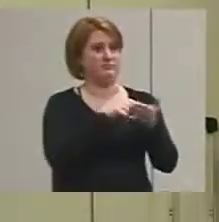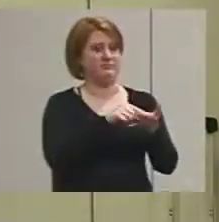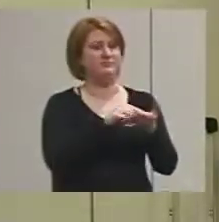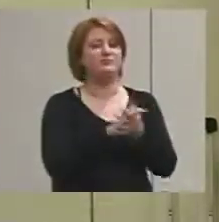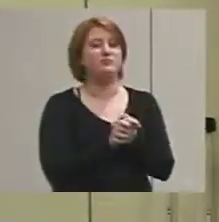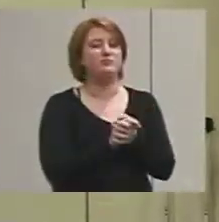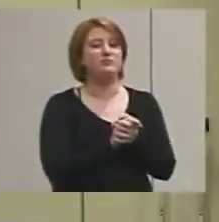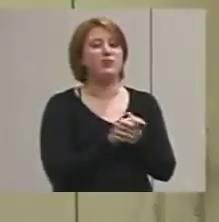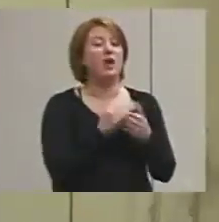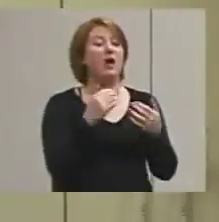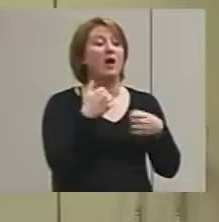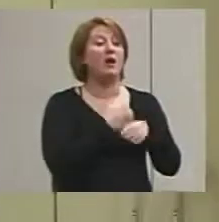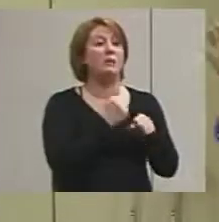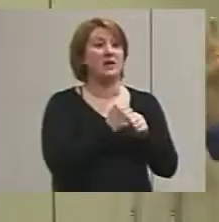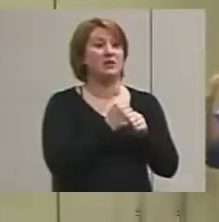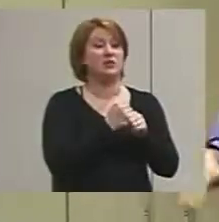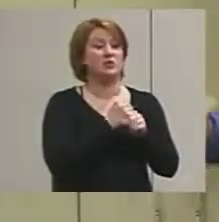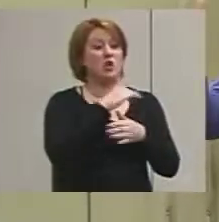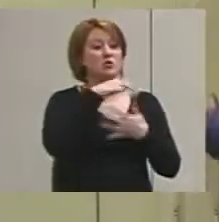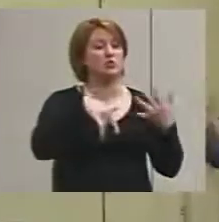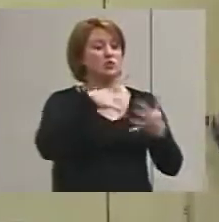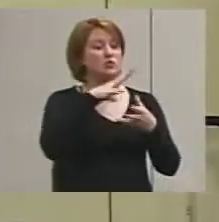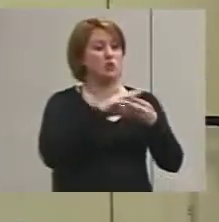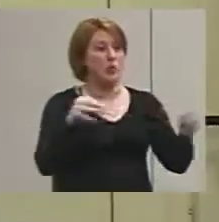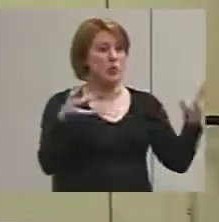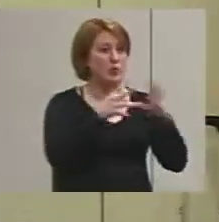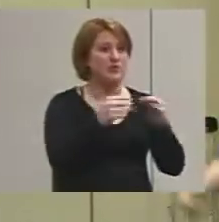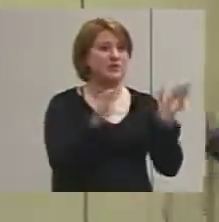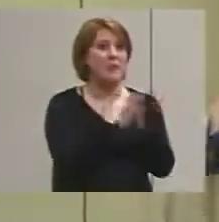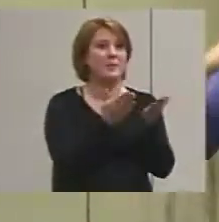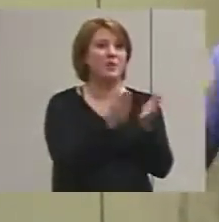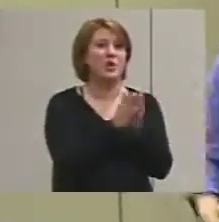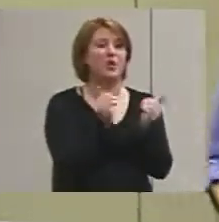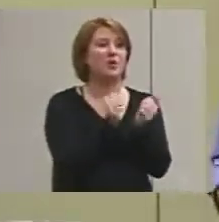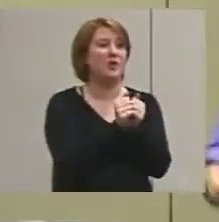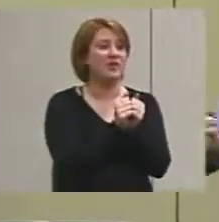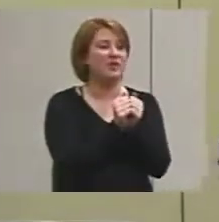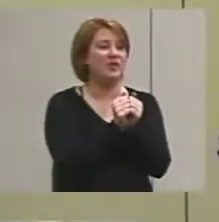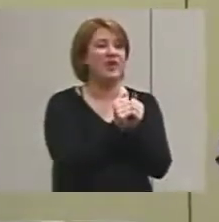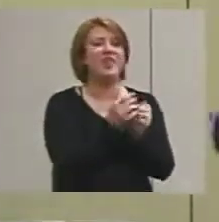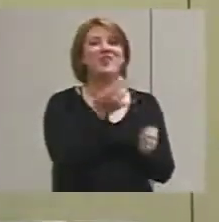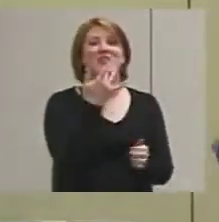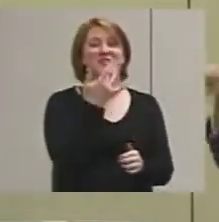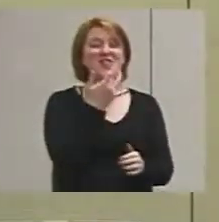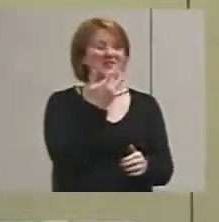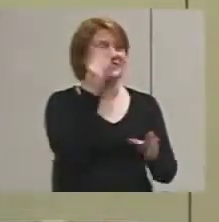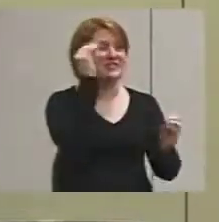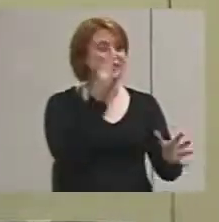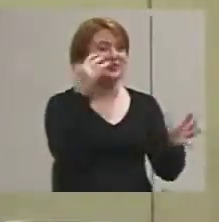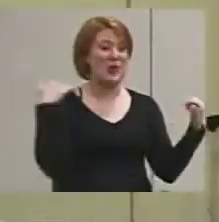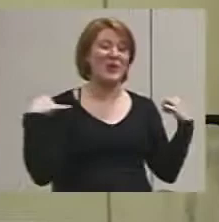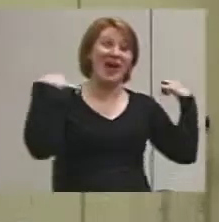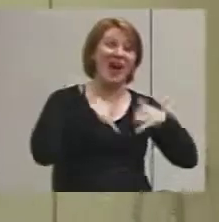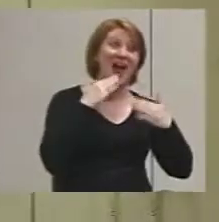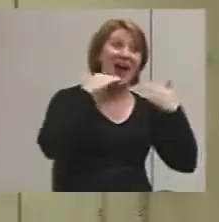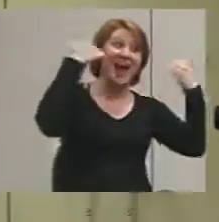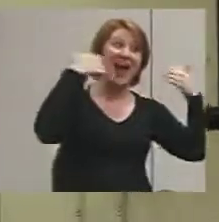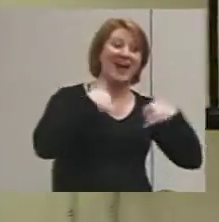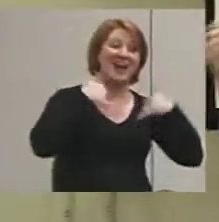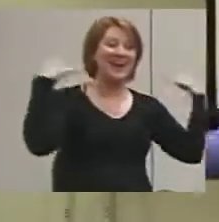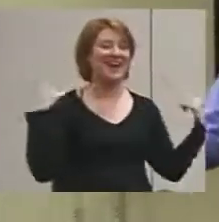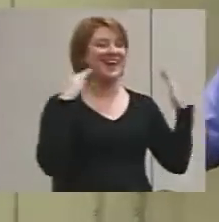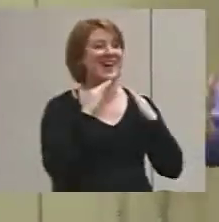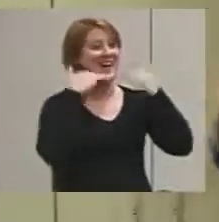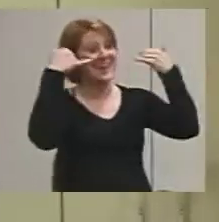too. We made a book that has some of his favorite teachers with their coat on and happy face, coat off and happy